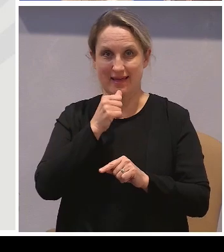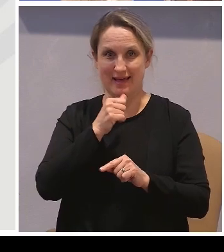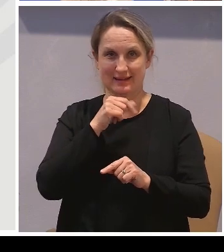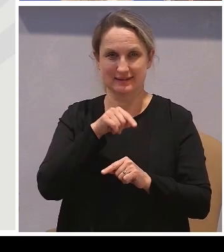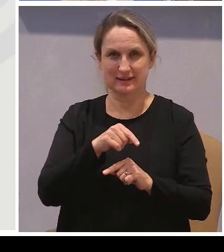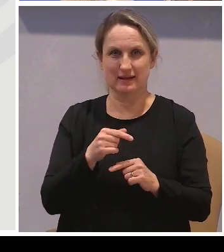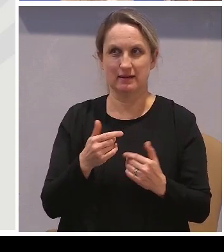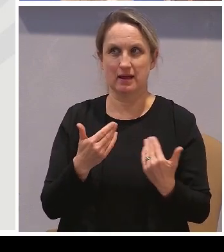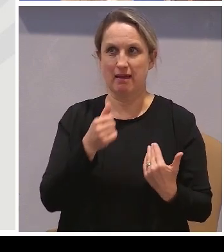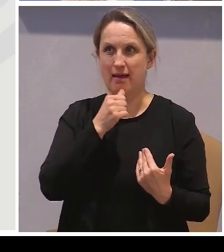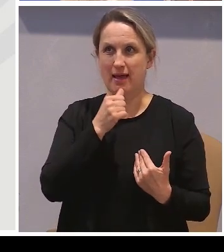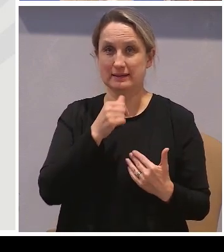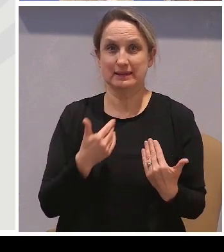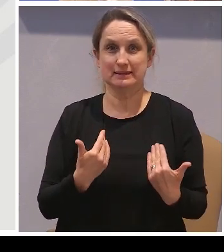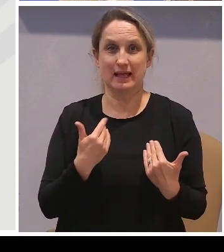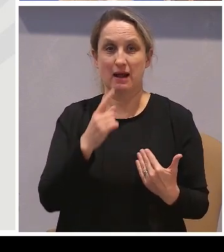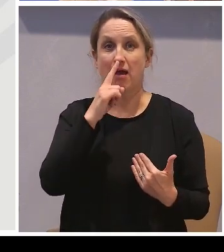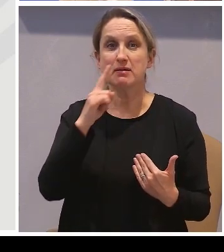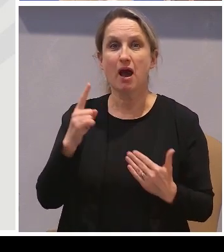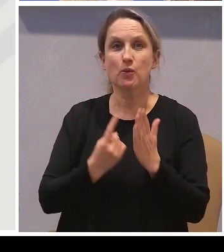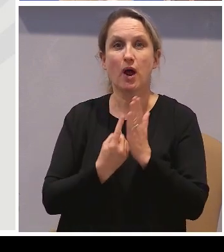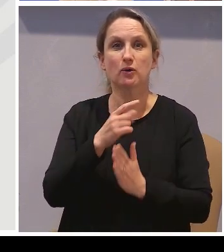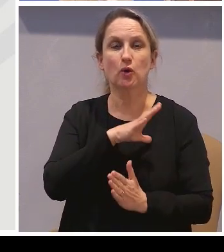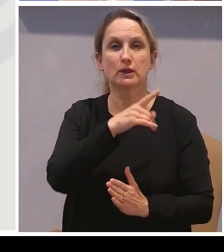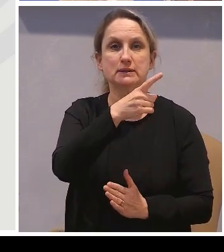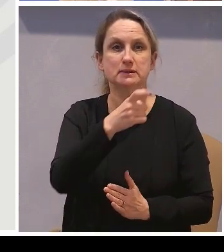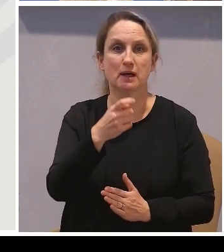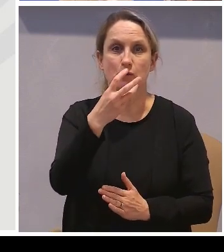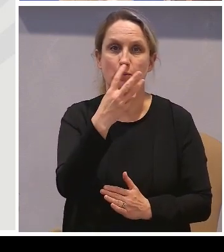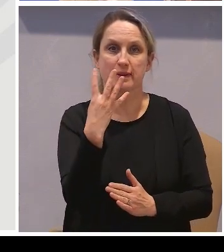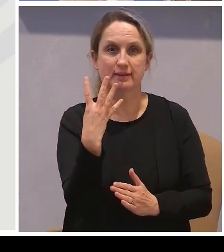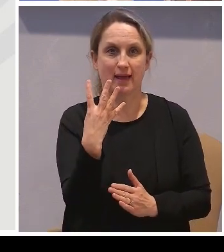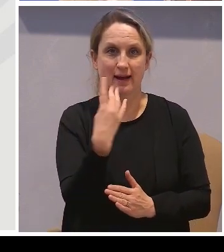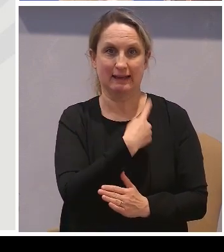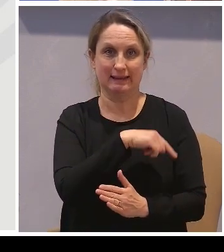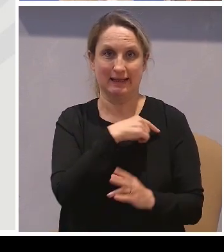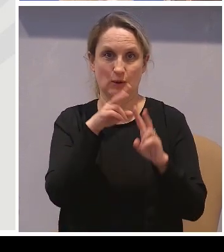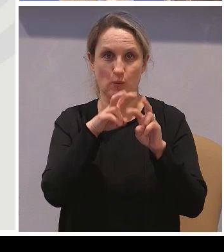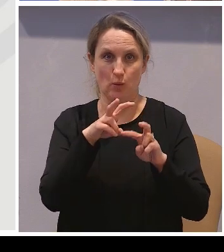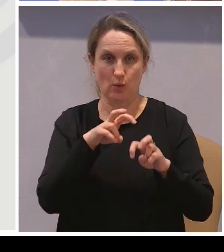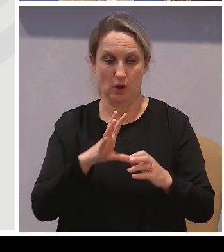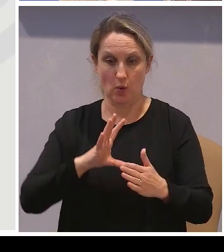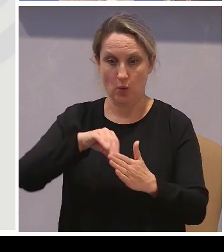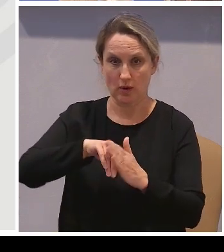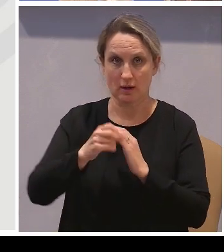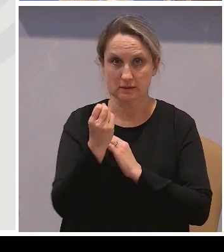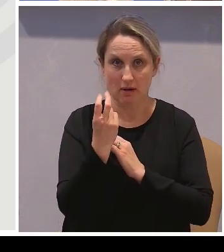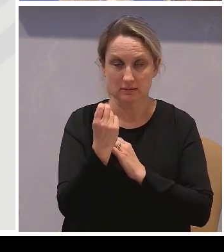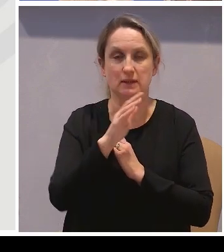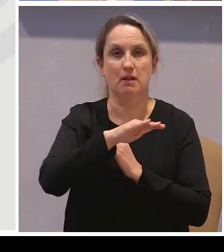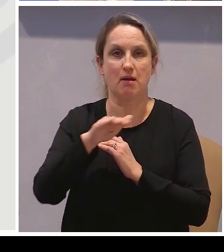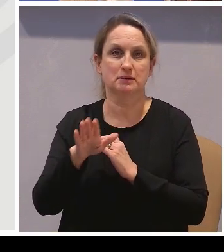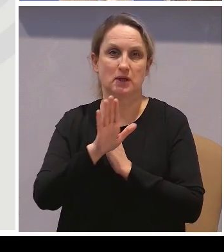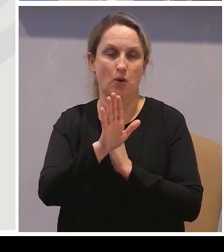kliinilist ravimiuuringut, What's the õigemini see oli situation jaanuari here? alguse seisuga käimas. At the beginning of January, there were 134